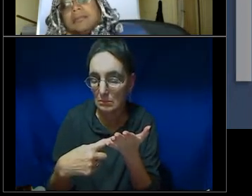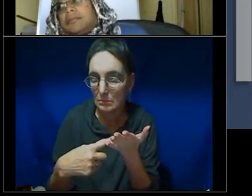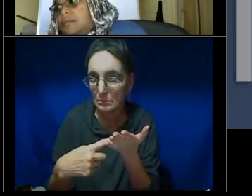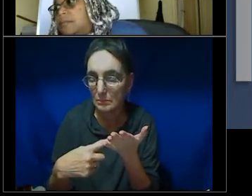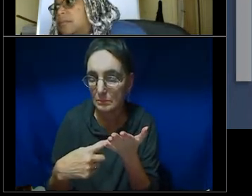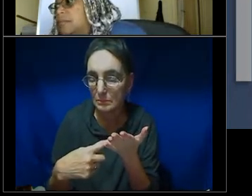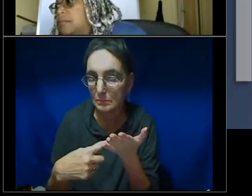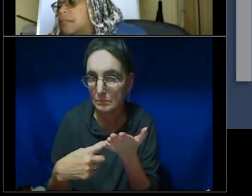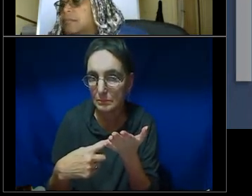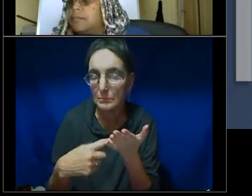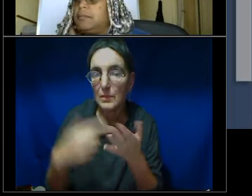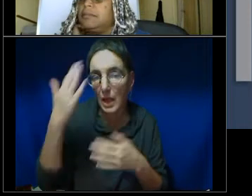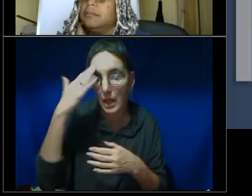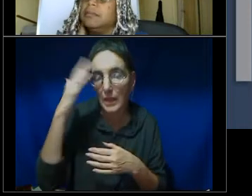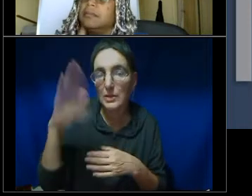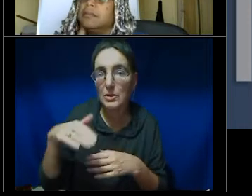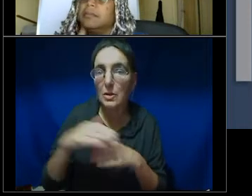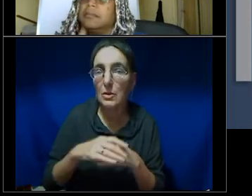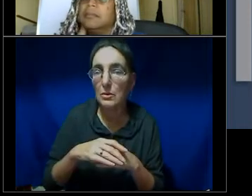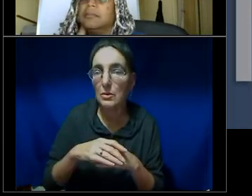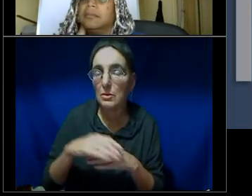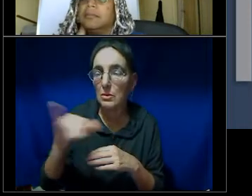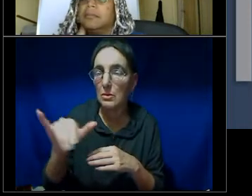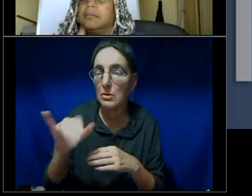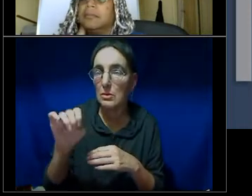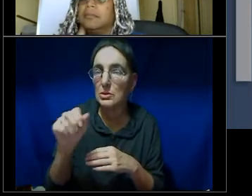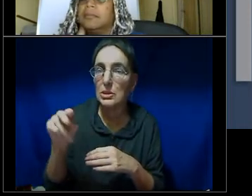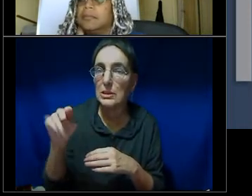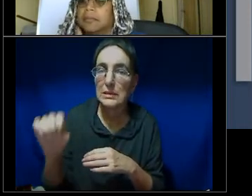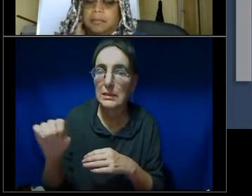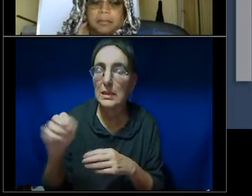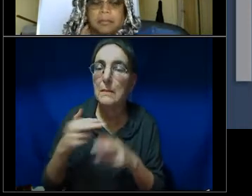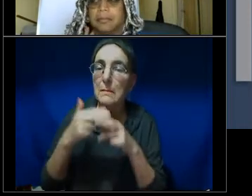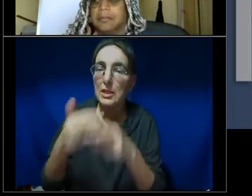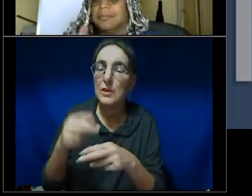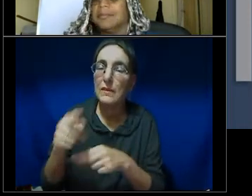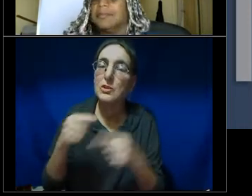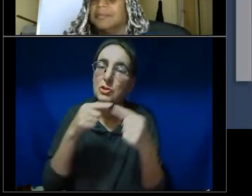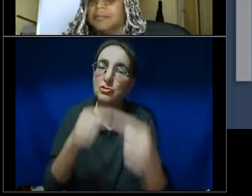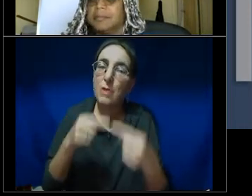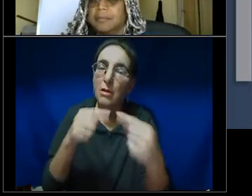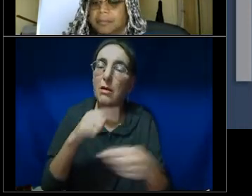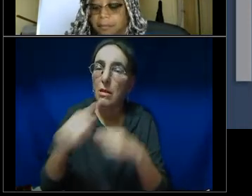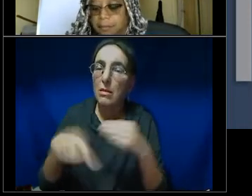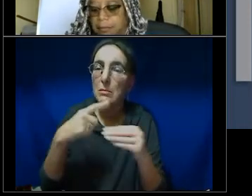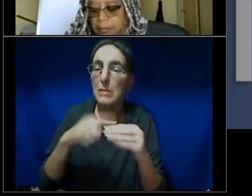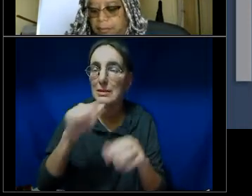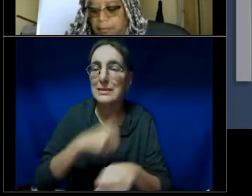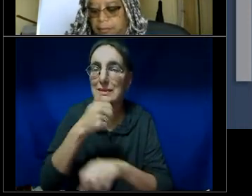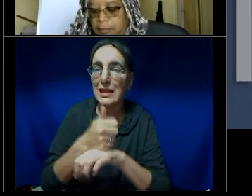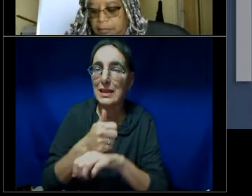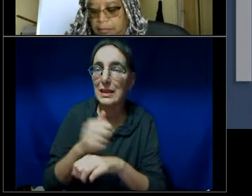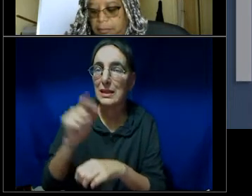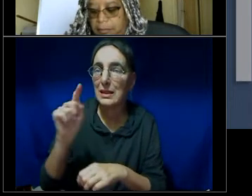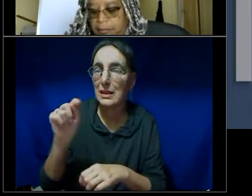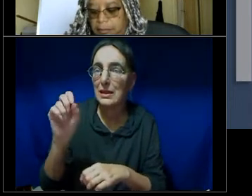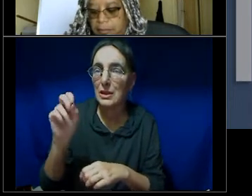I know Jeannie had mentioned that there's a struggle about setting the tone, not wanting